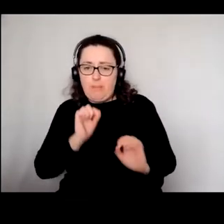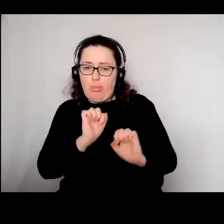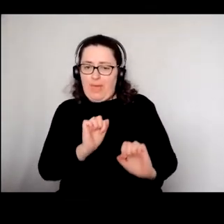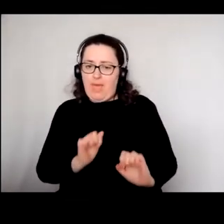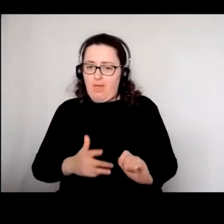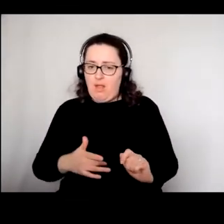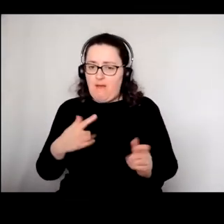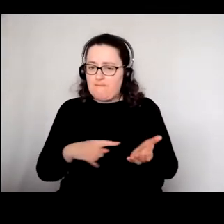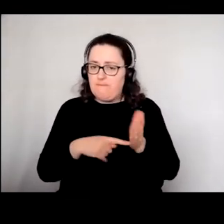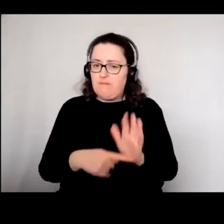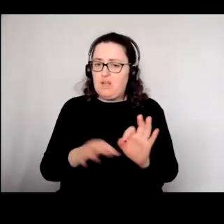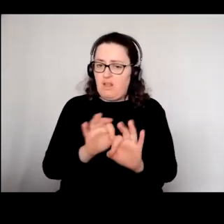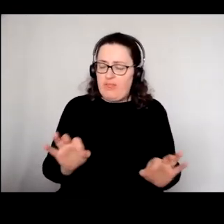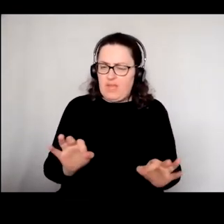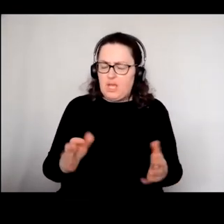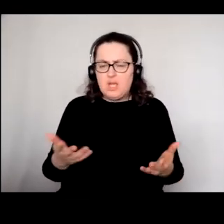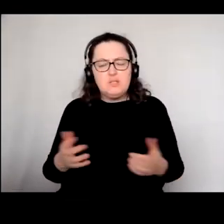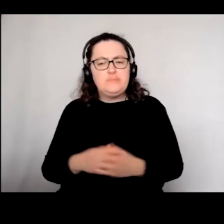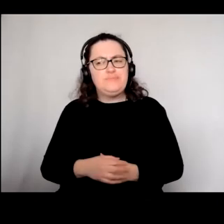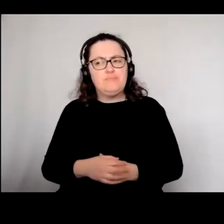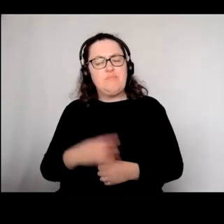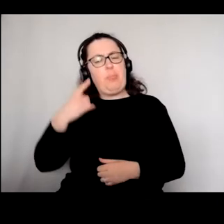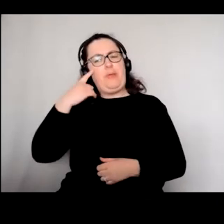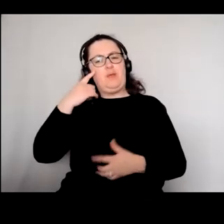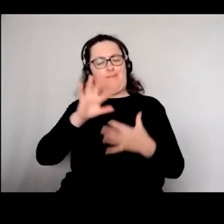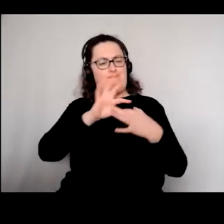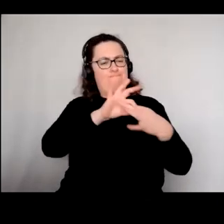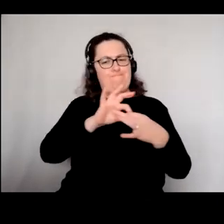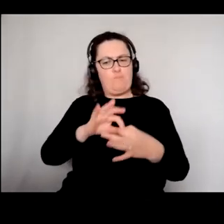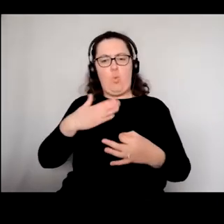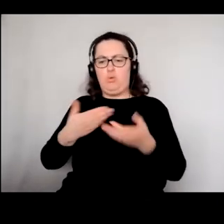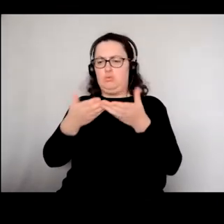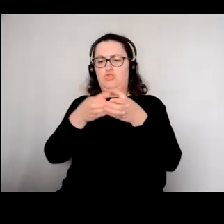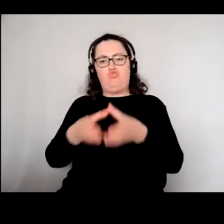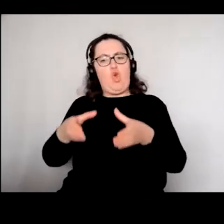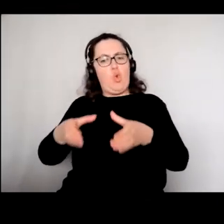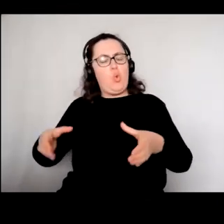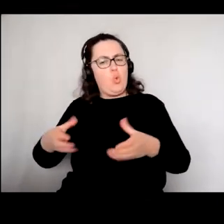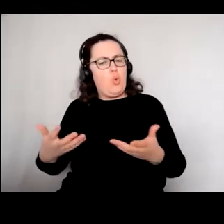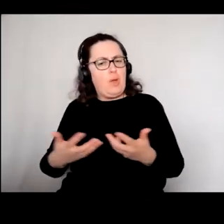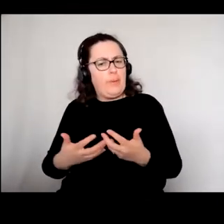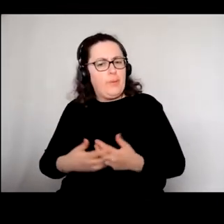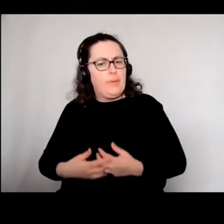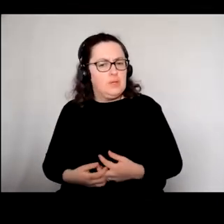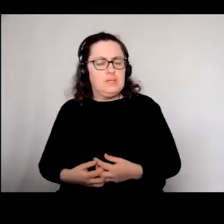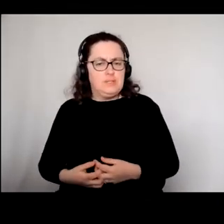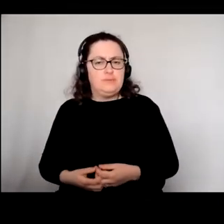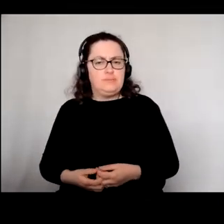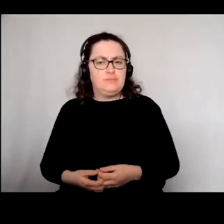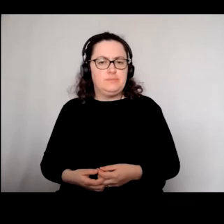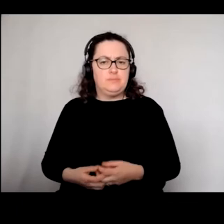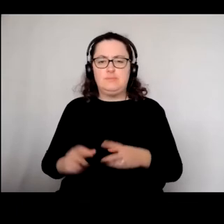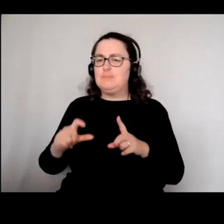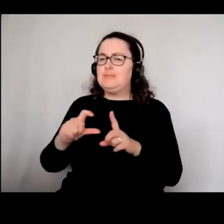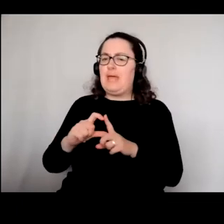Paulette, you know, about sort of broadening engagement. Yeah. And I think also something that